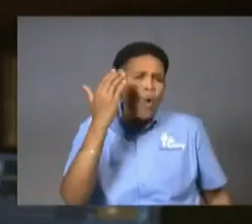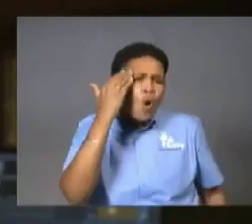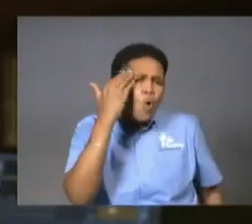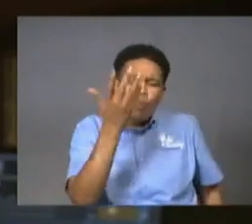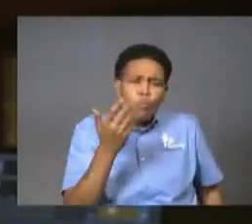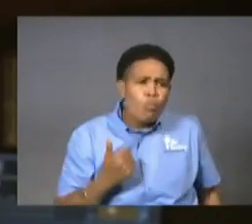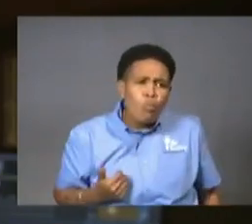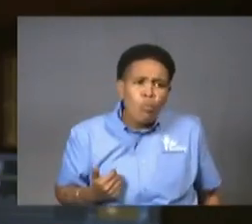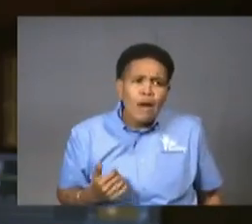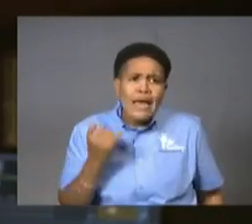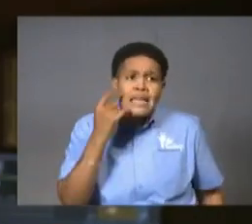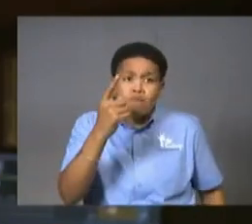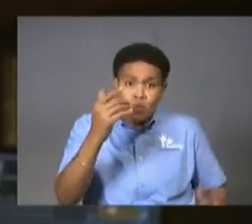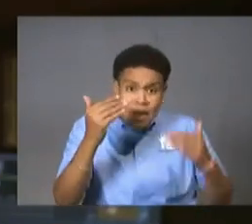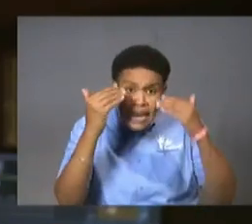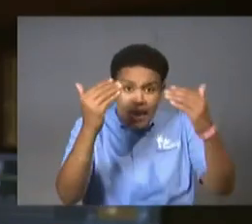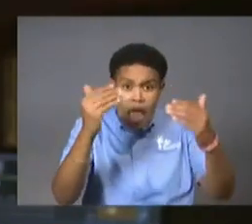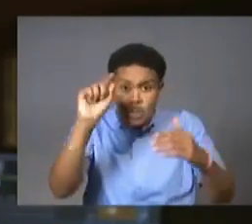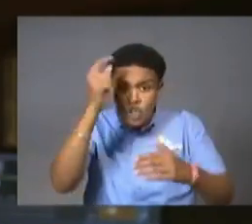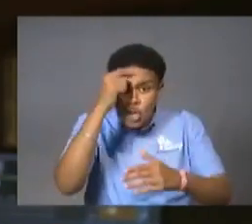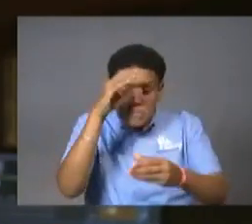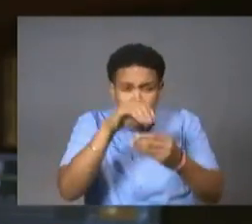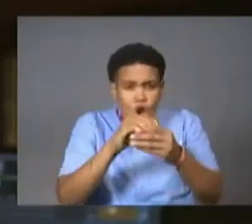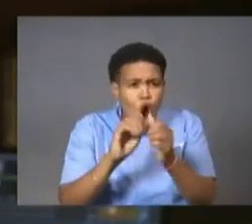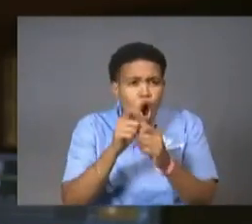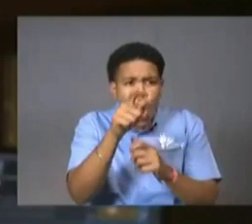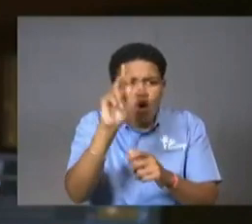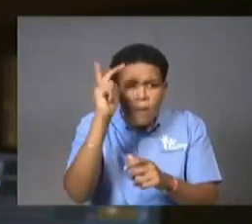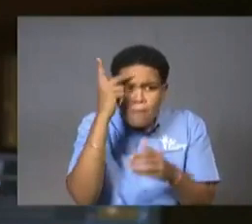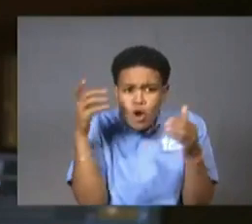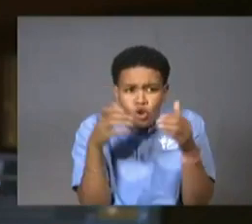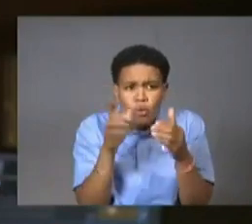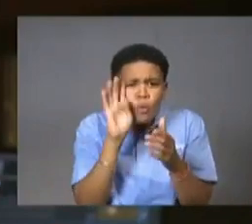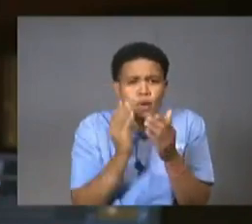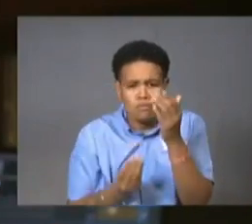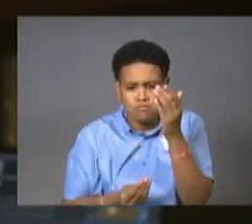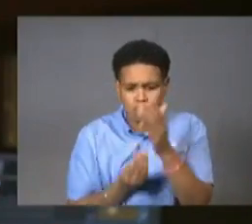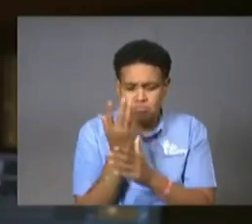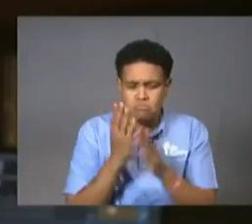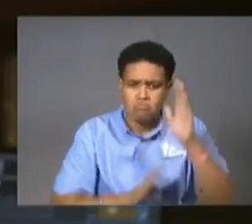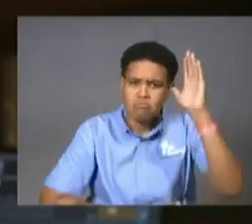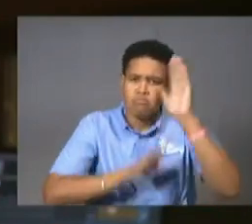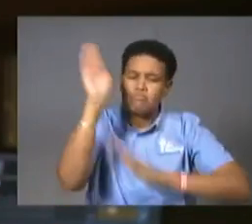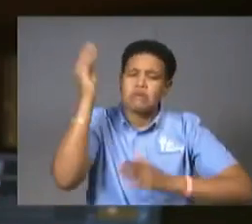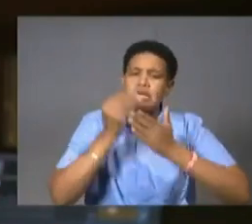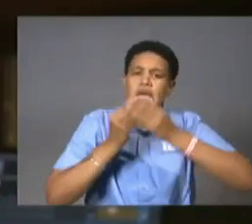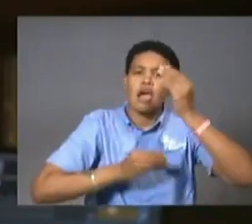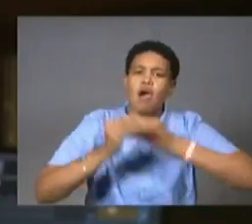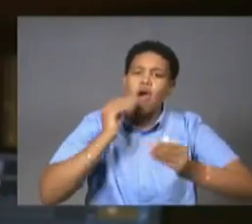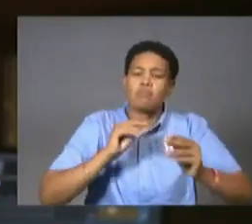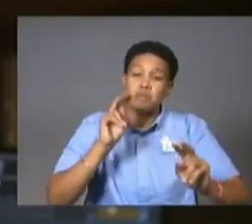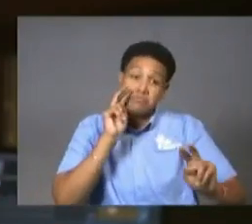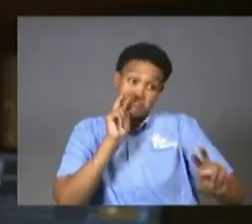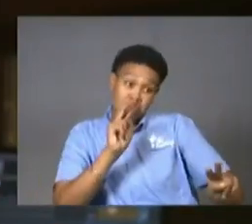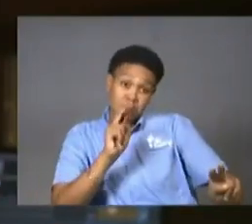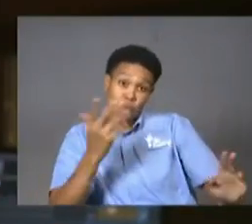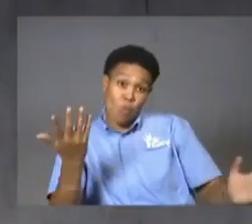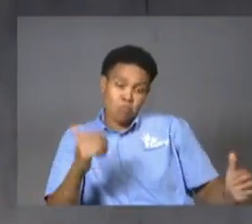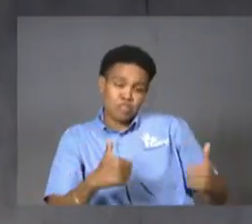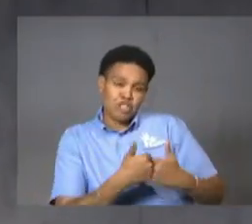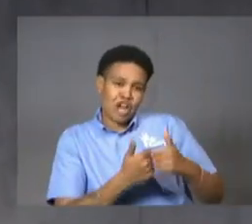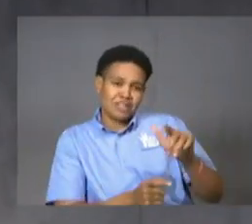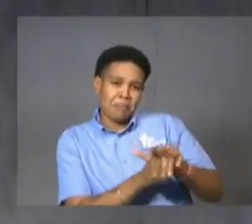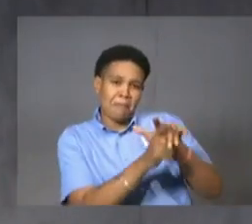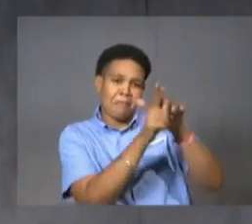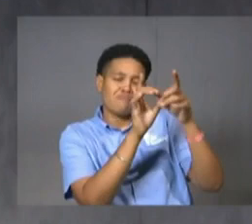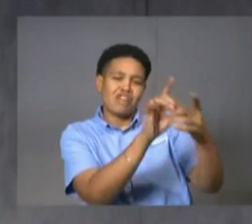you form the next government, how does your party plan to grow the economy in light of the challenges of COVID-19? Mr.